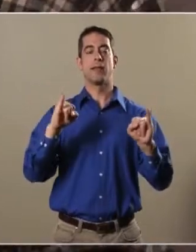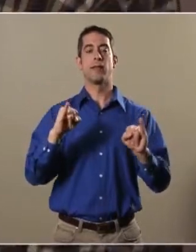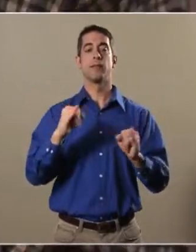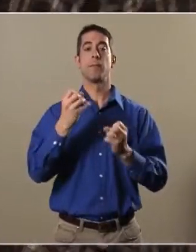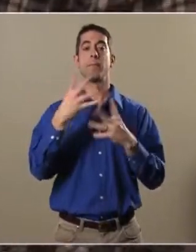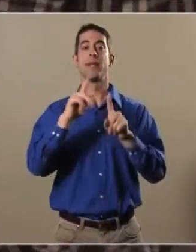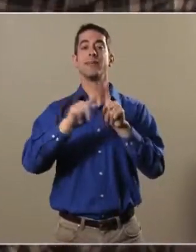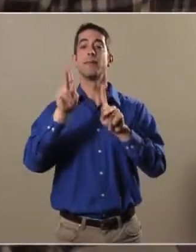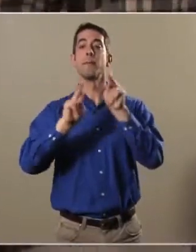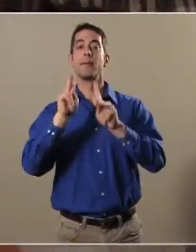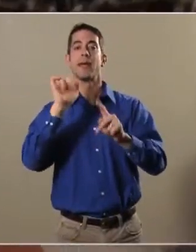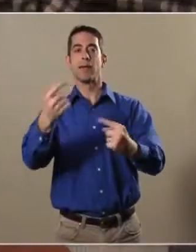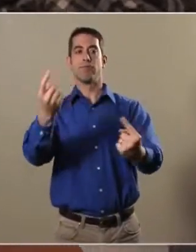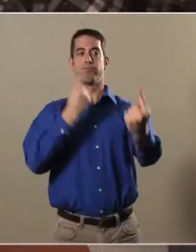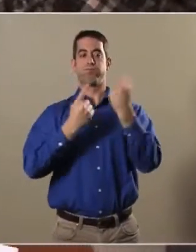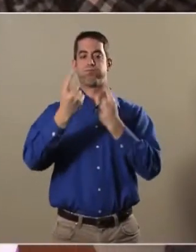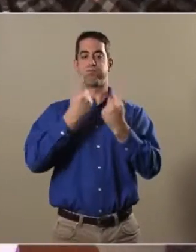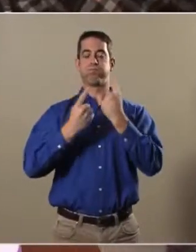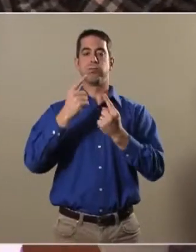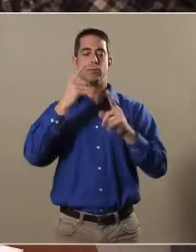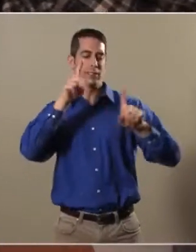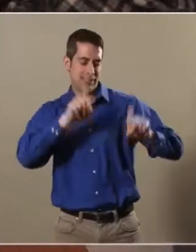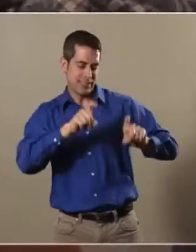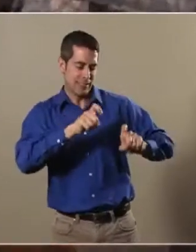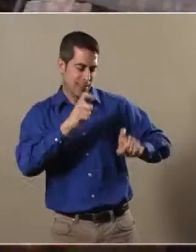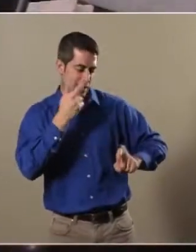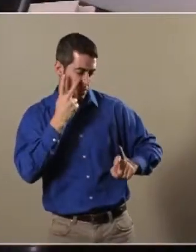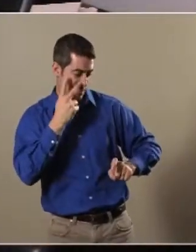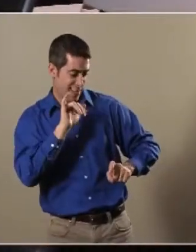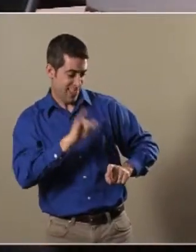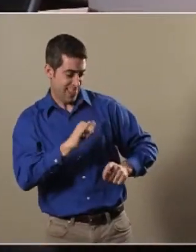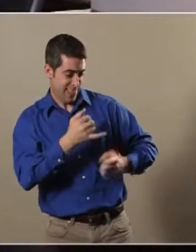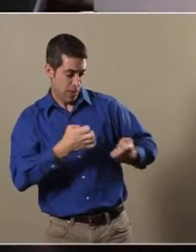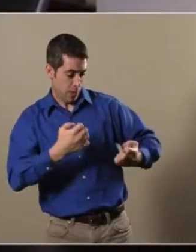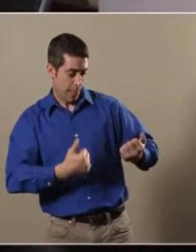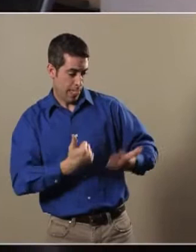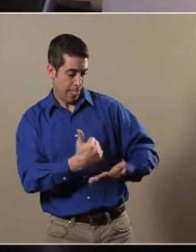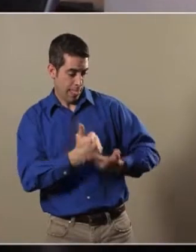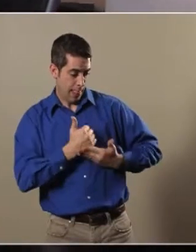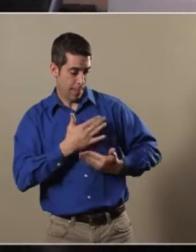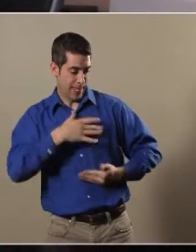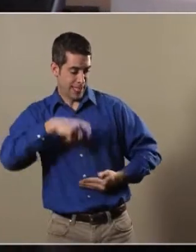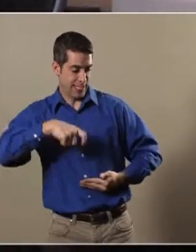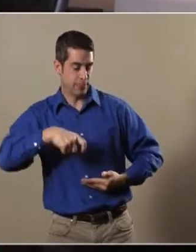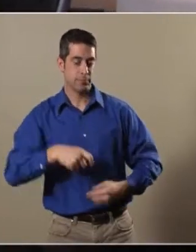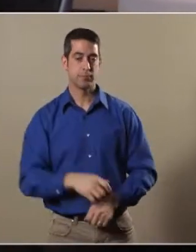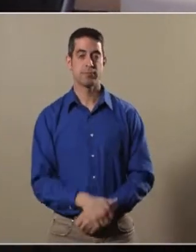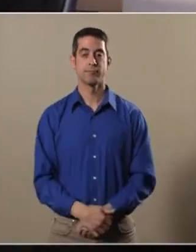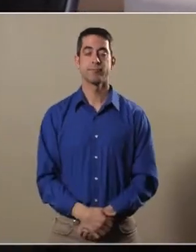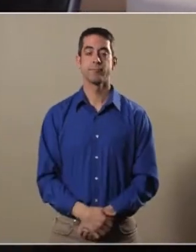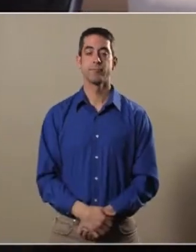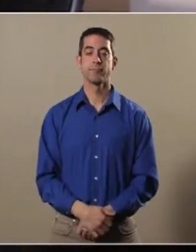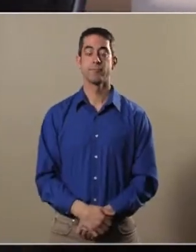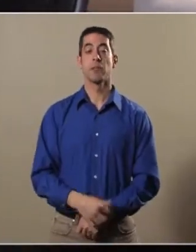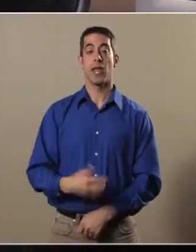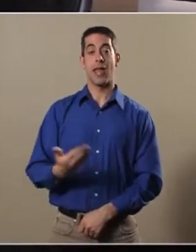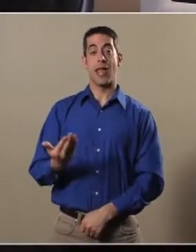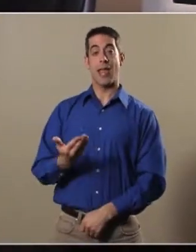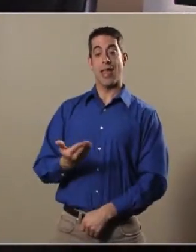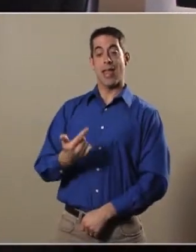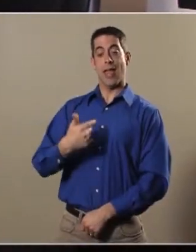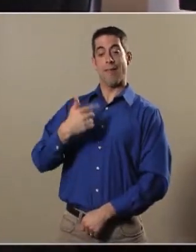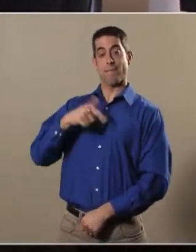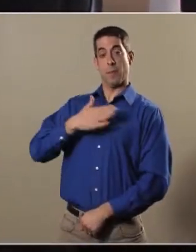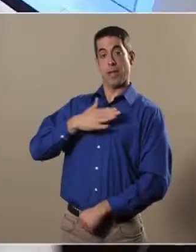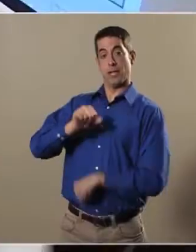can try this equipment here or borrow them to see if they meet their needs. At the League, I use several different pieces of equipment so I can do